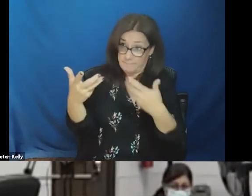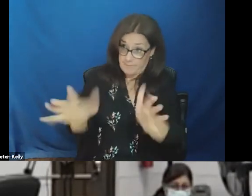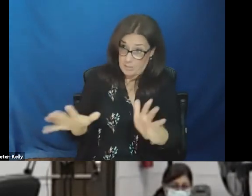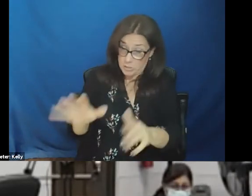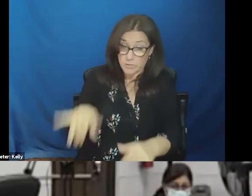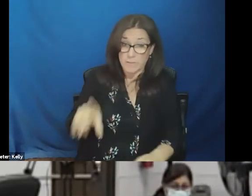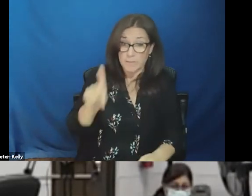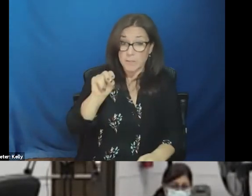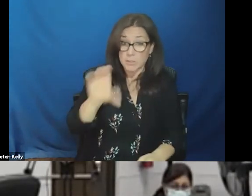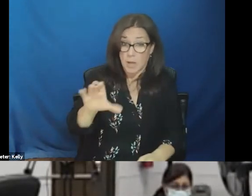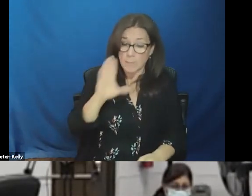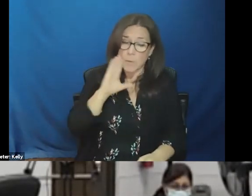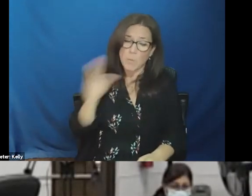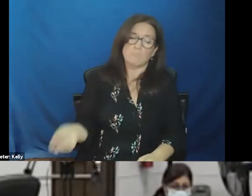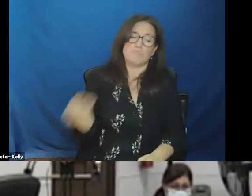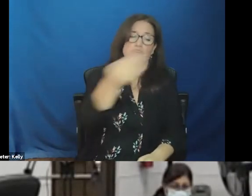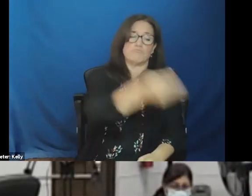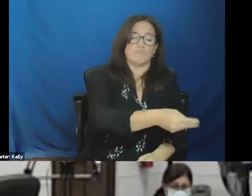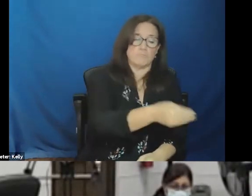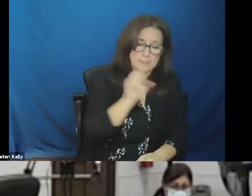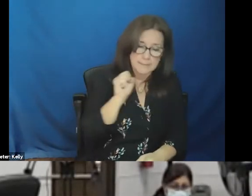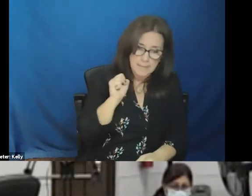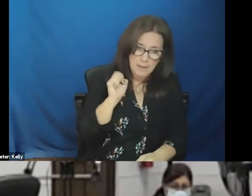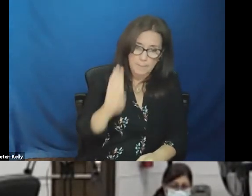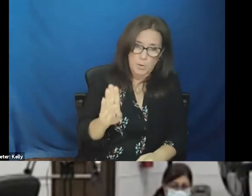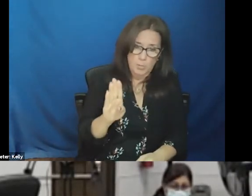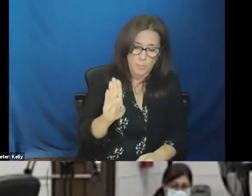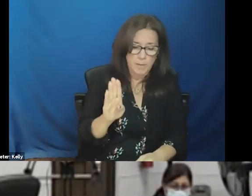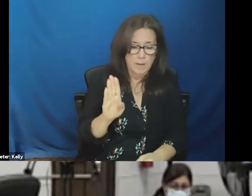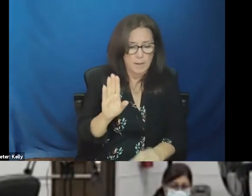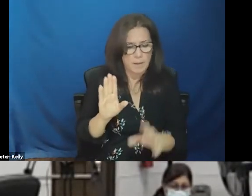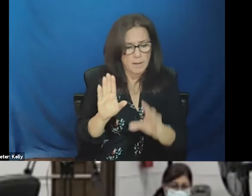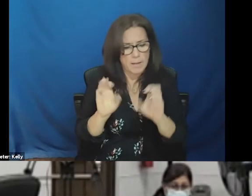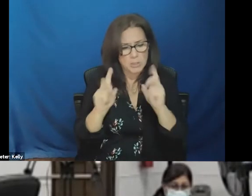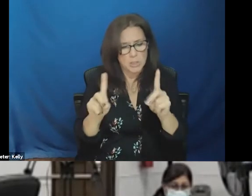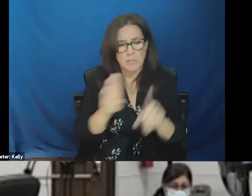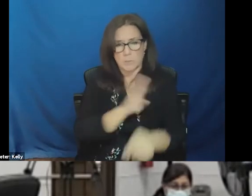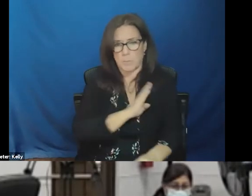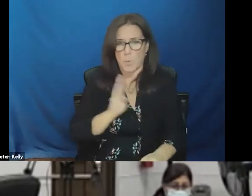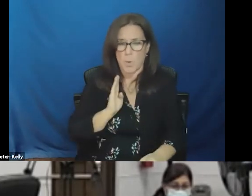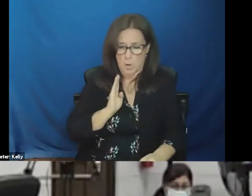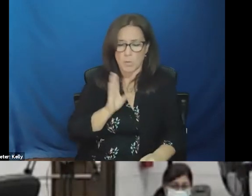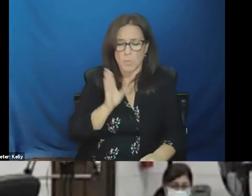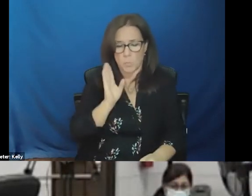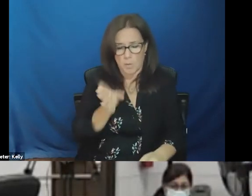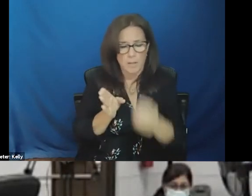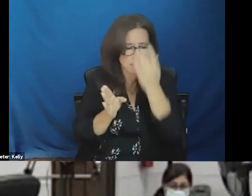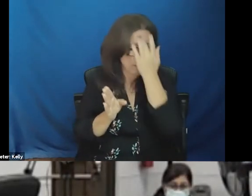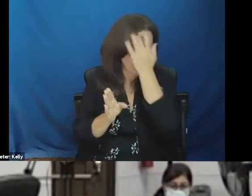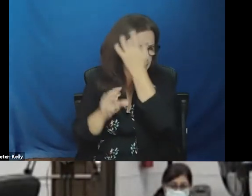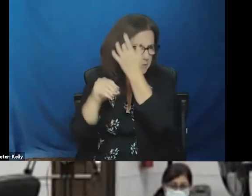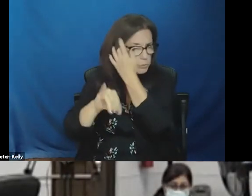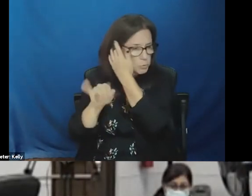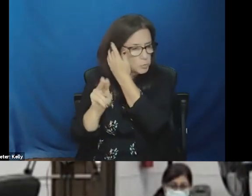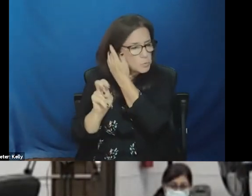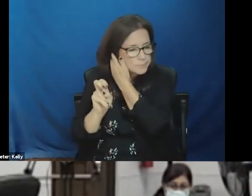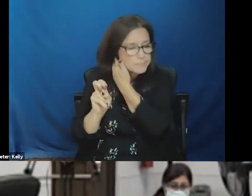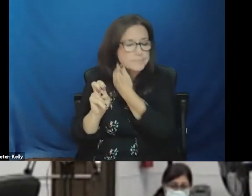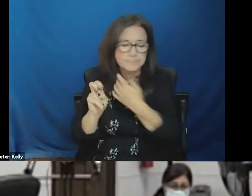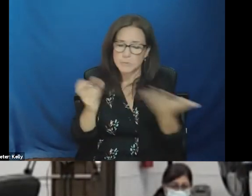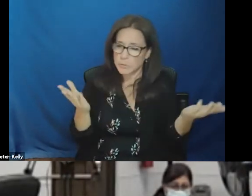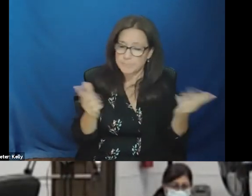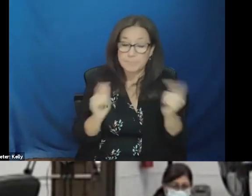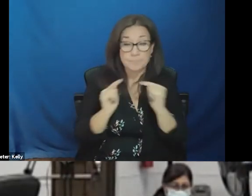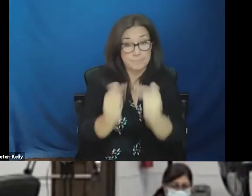County Education Office Board on June 3rd for its approval. So at this point, I will open it up for any questions